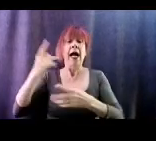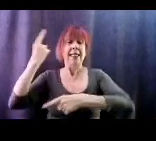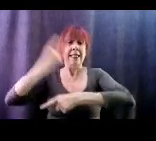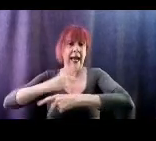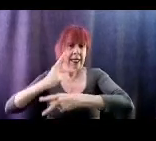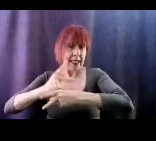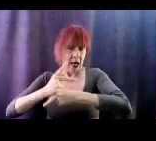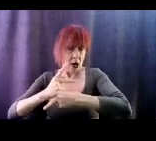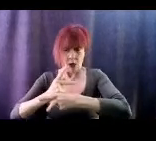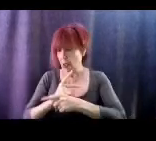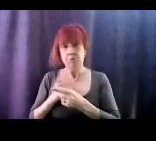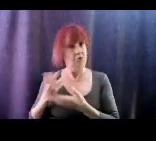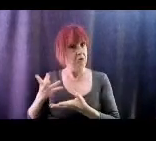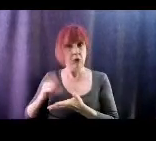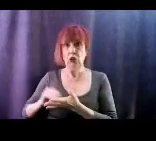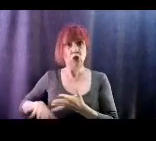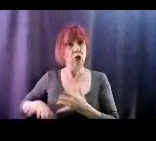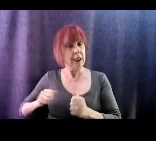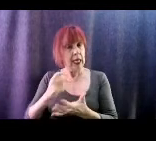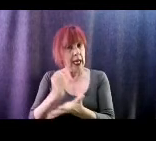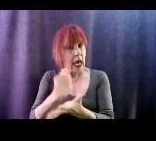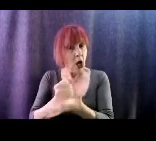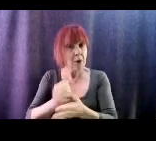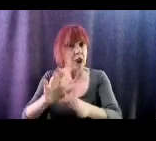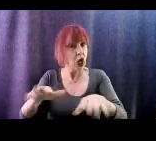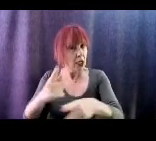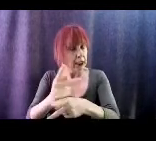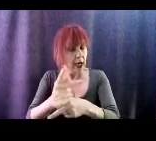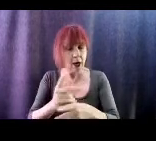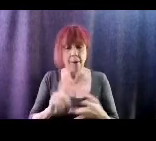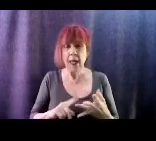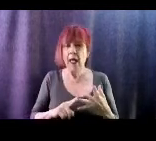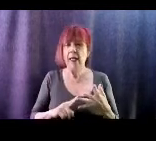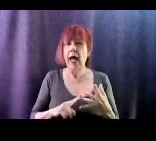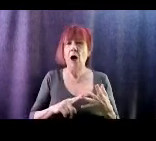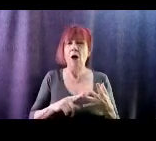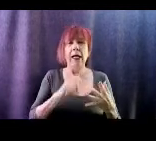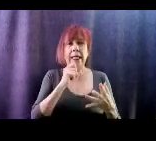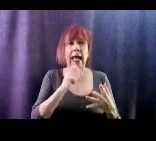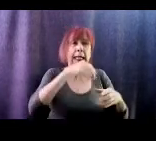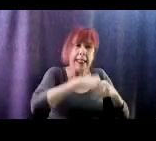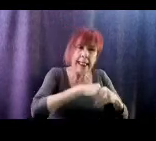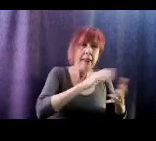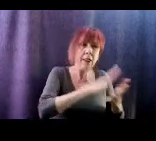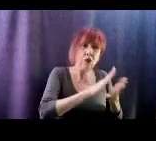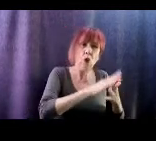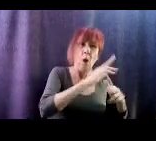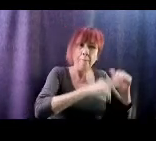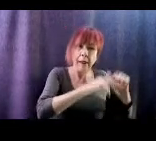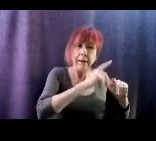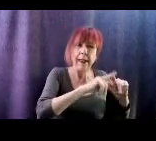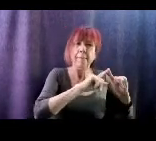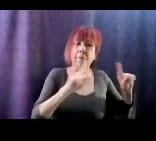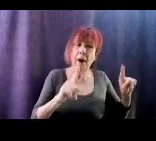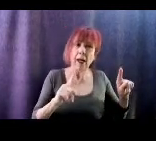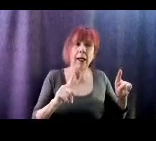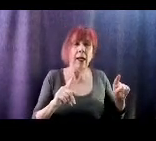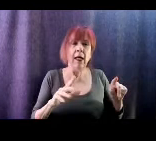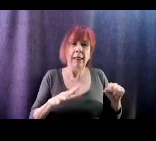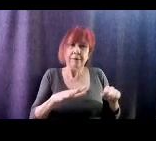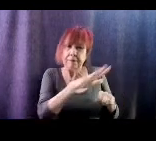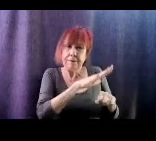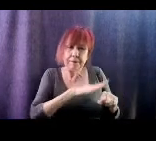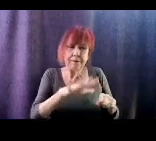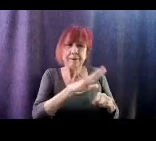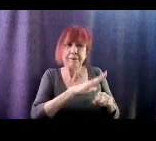out with childcare. Another place, it's not within the school building, but it's also within the